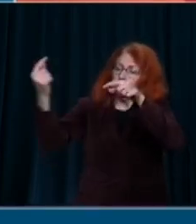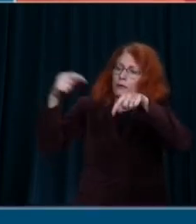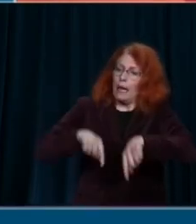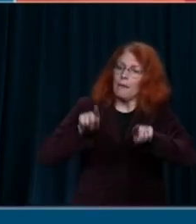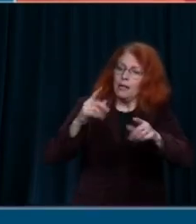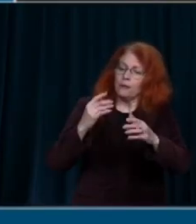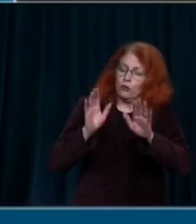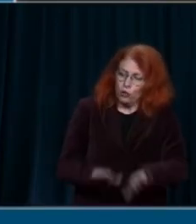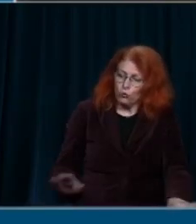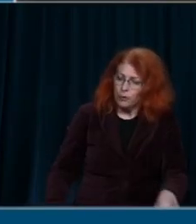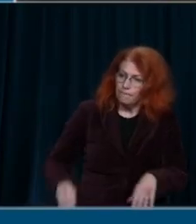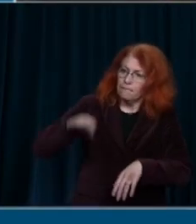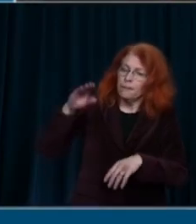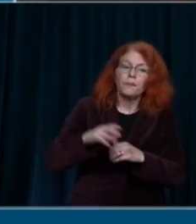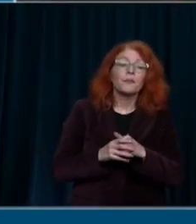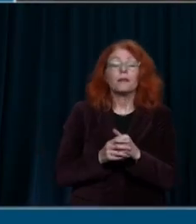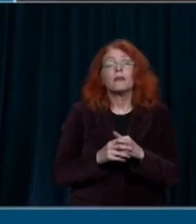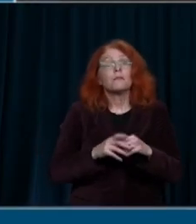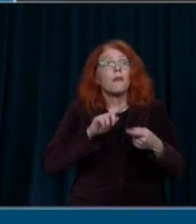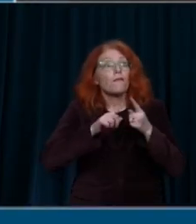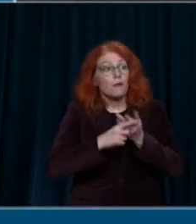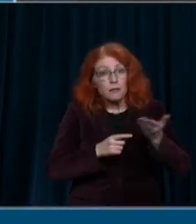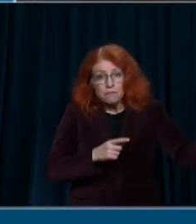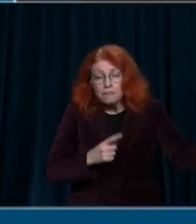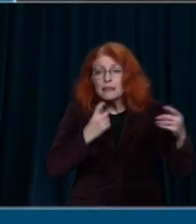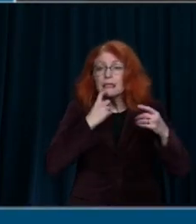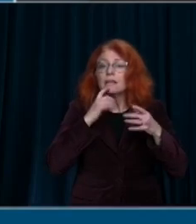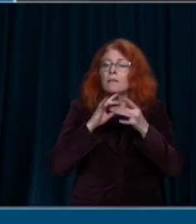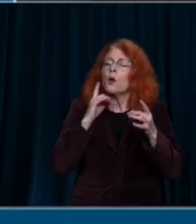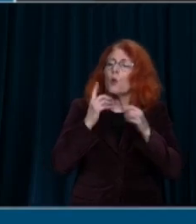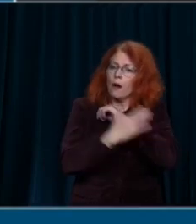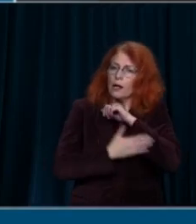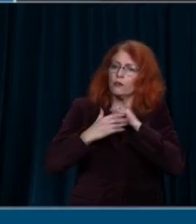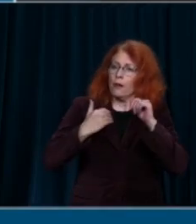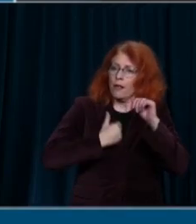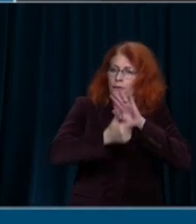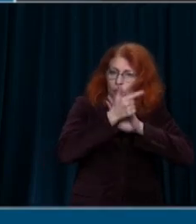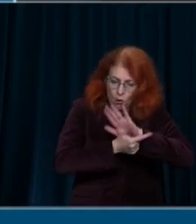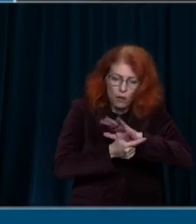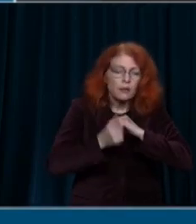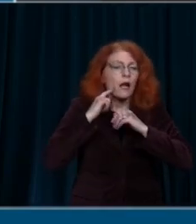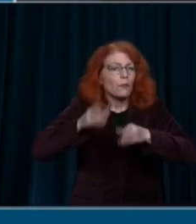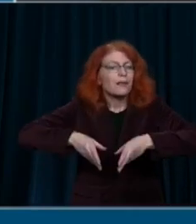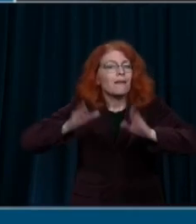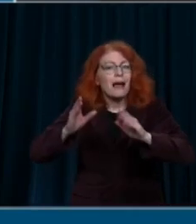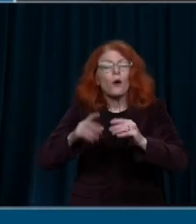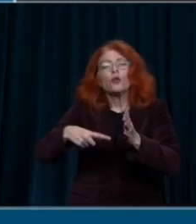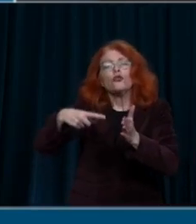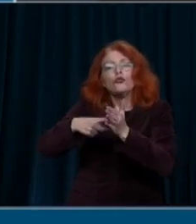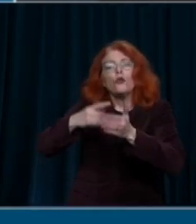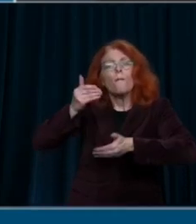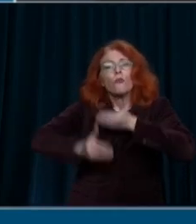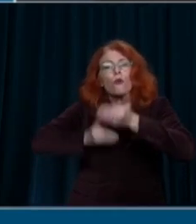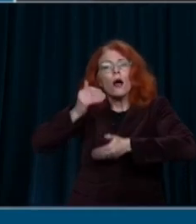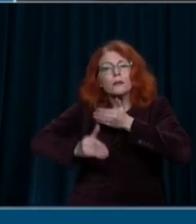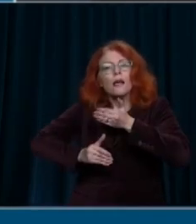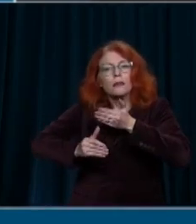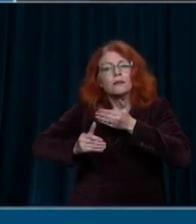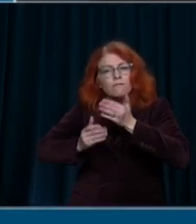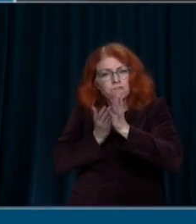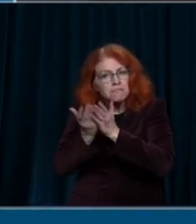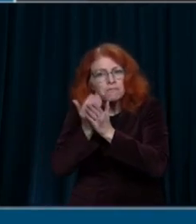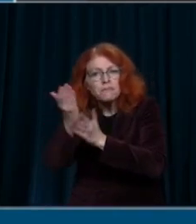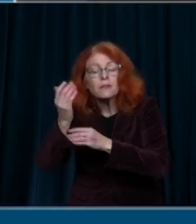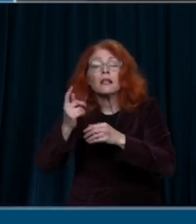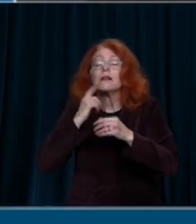You know, listen, as my friends have said, we are a country of laws, so I would allow due process to work its way through.